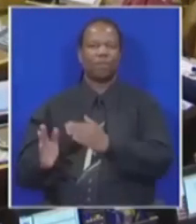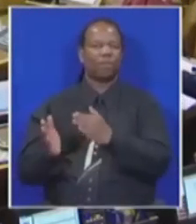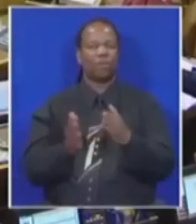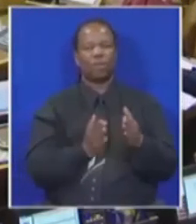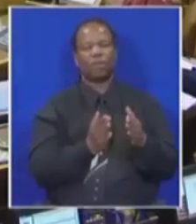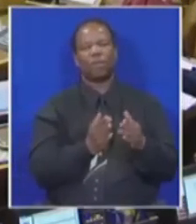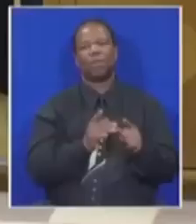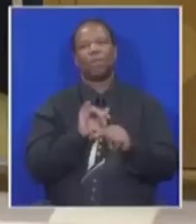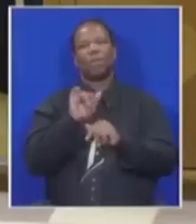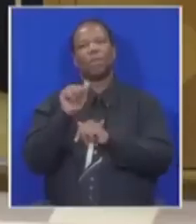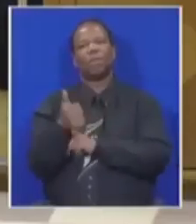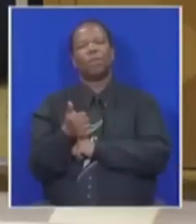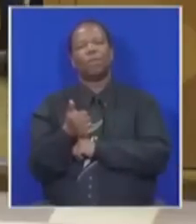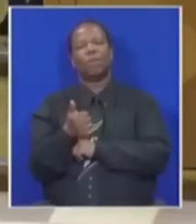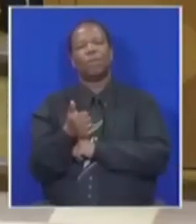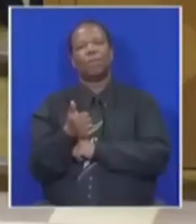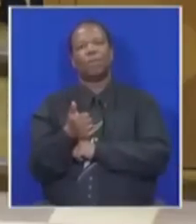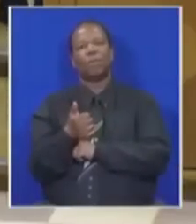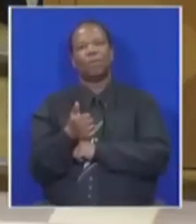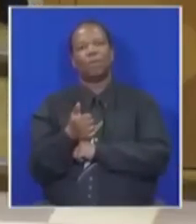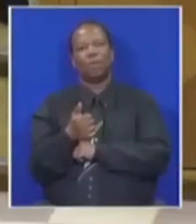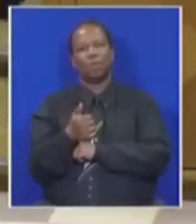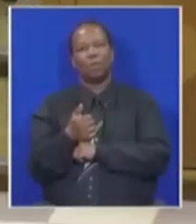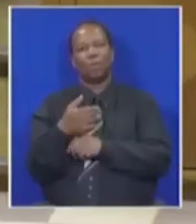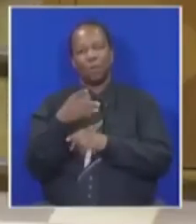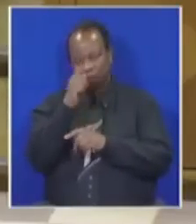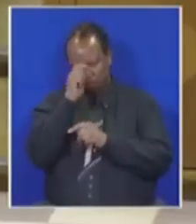Mhlonishwa Mamuhlophe Mkhaliphi.